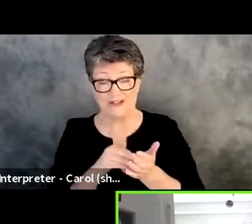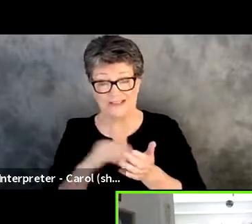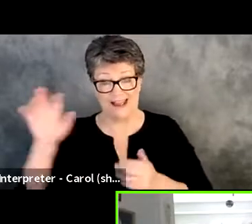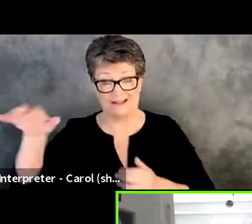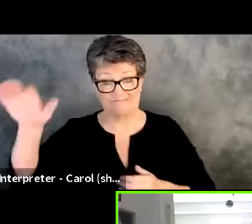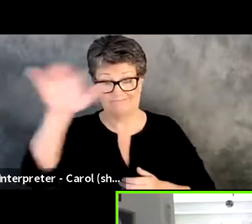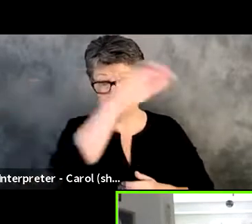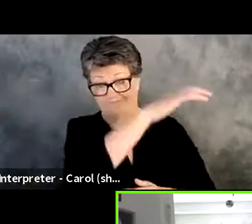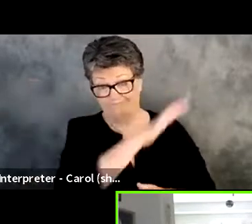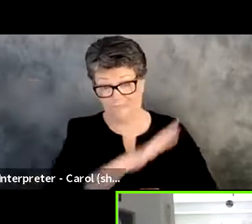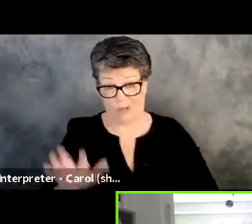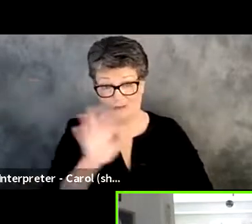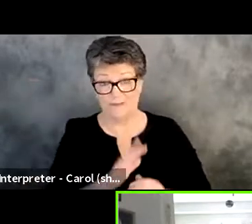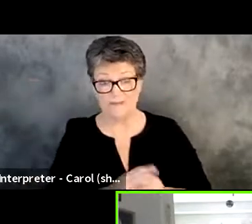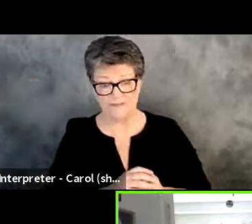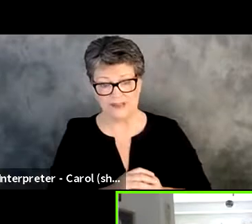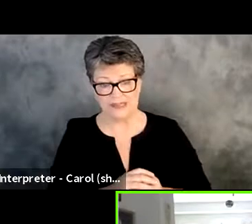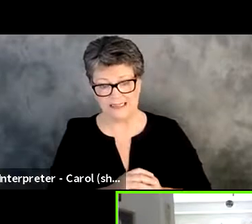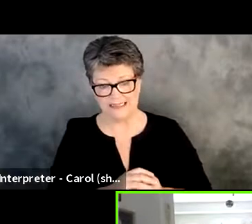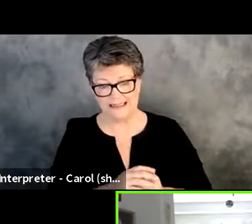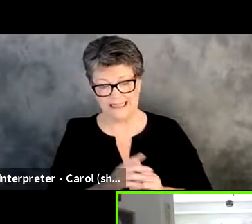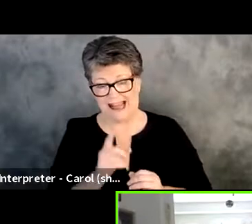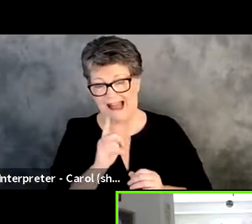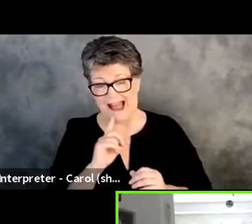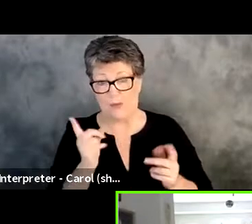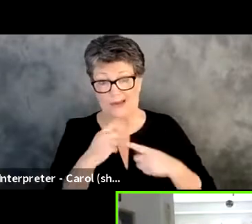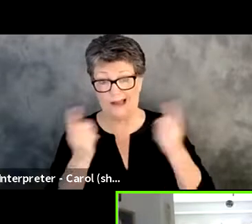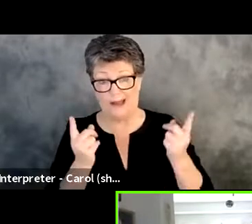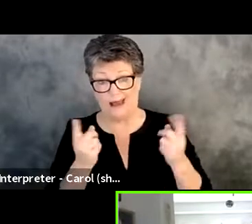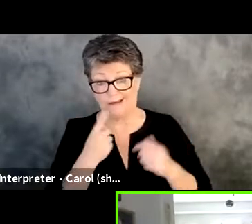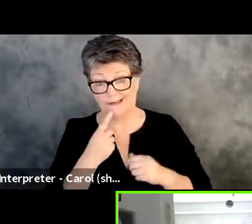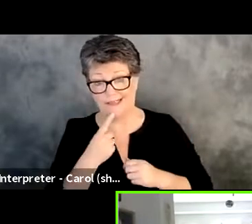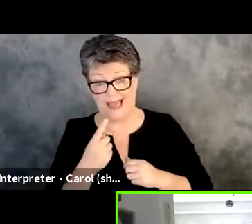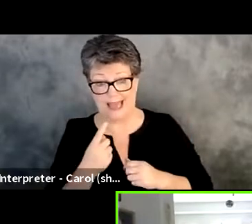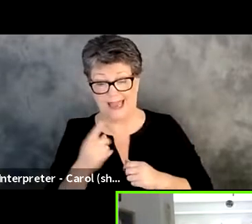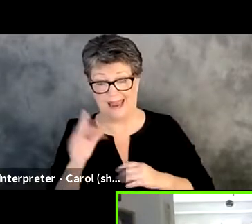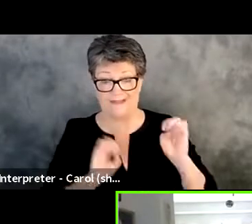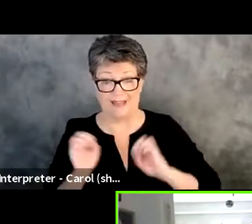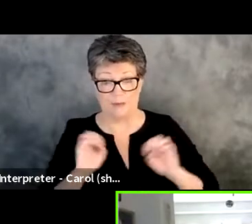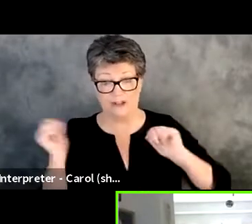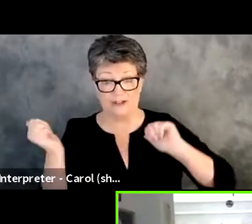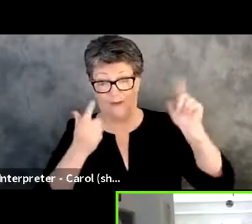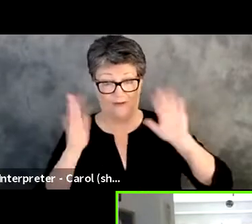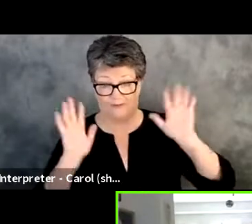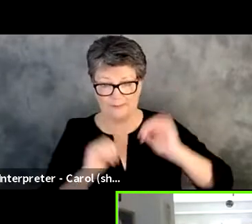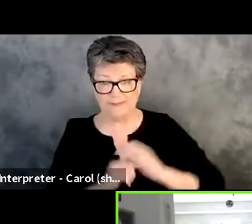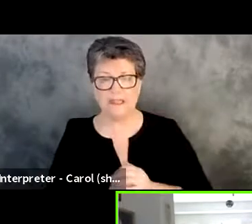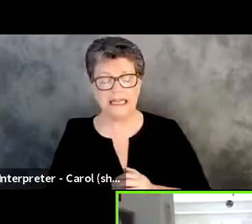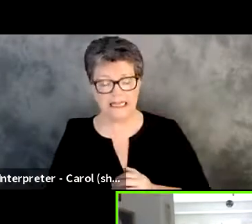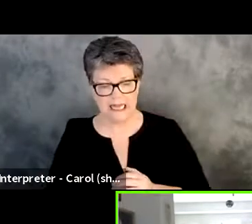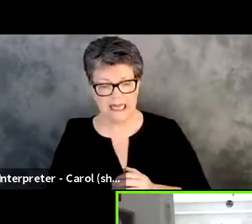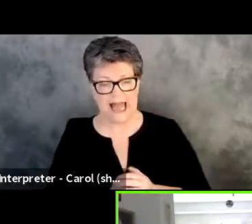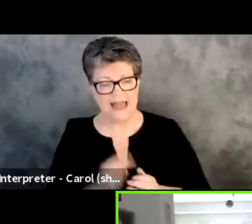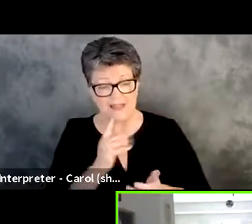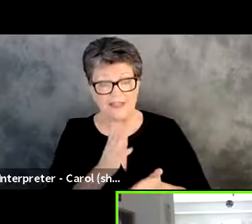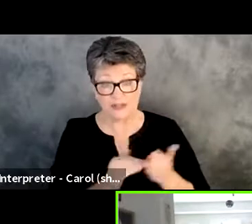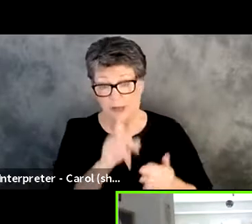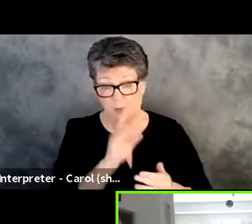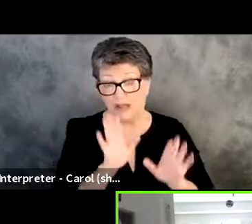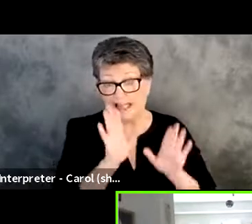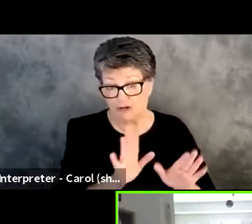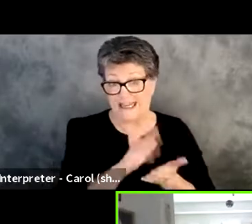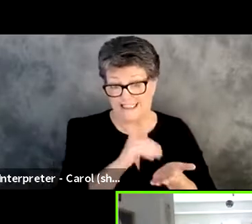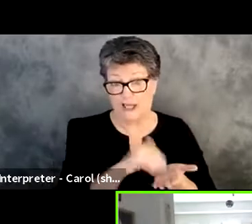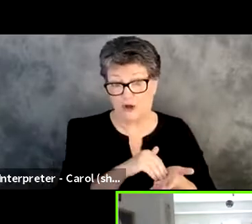So, you know, I wouldn't come out and give an evaluation of all of them. I think there's some really great